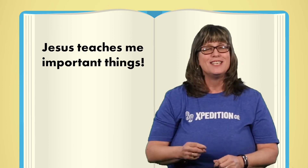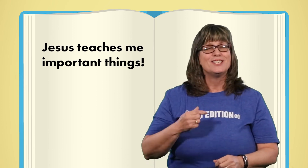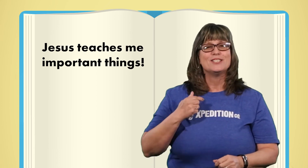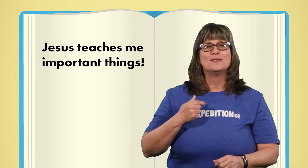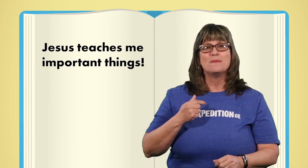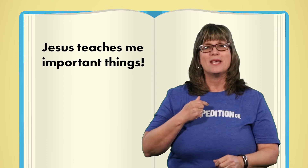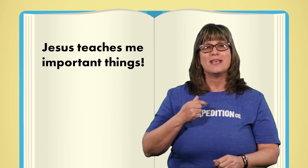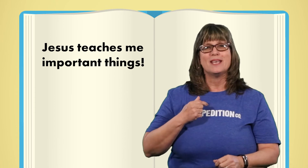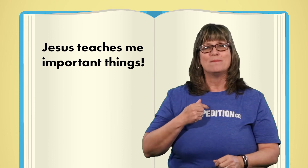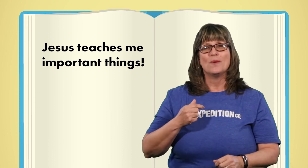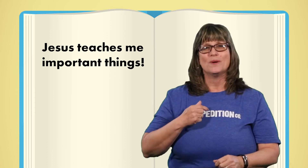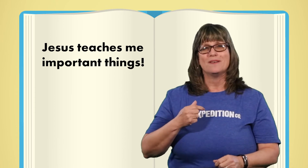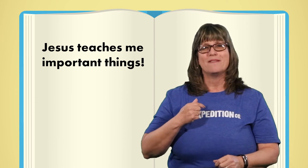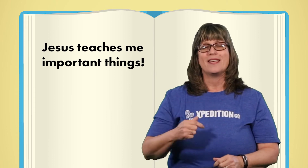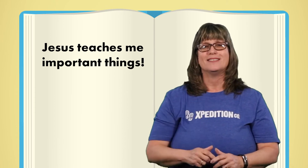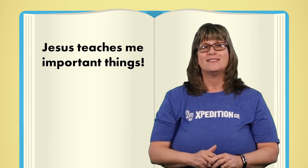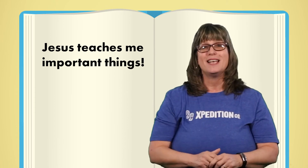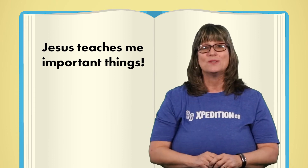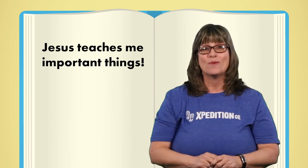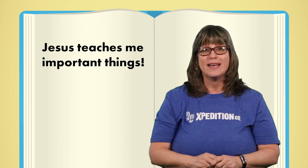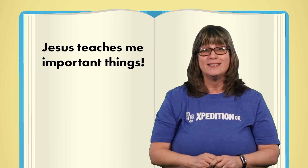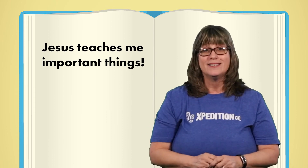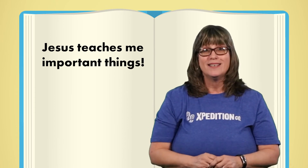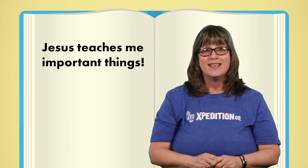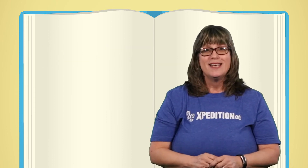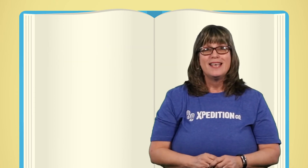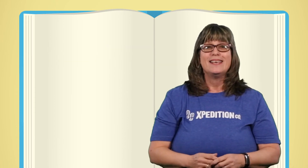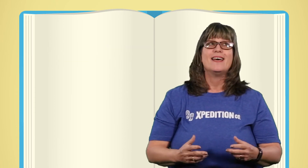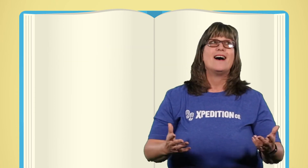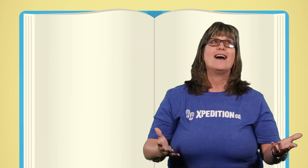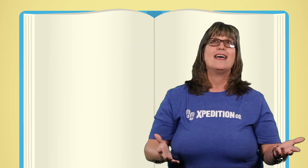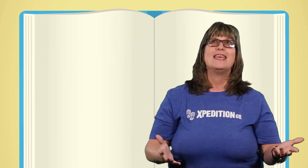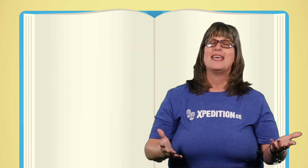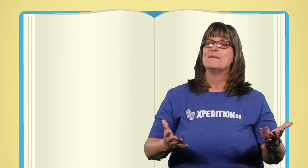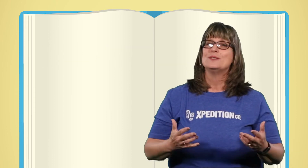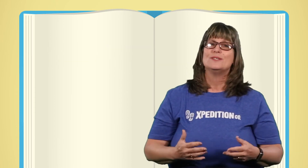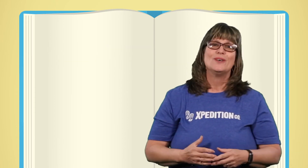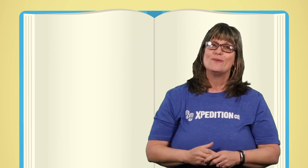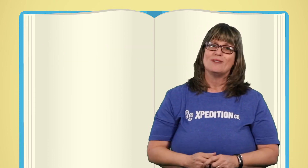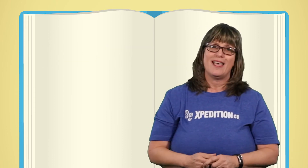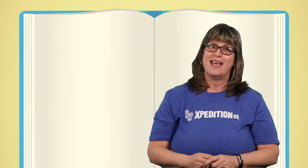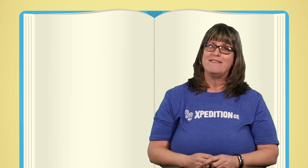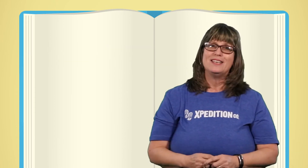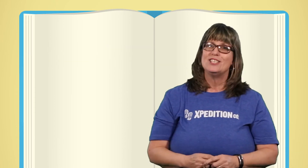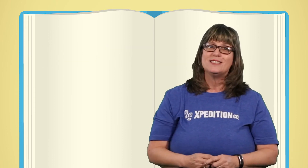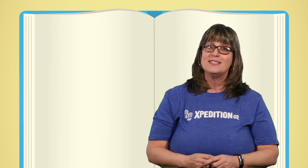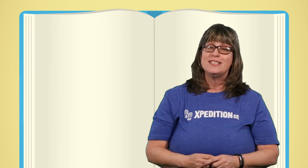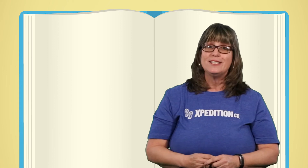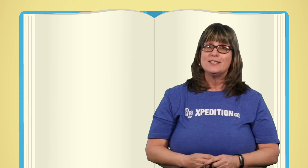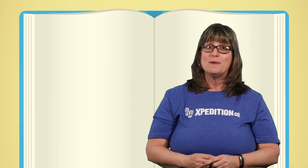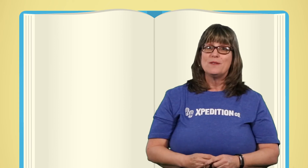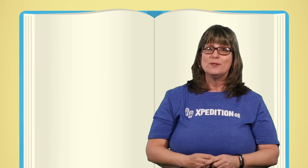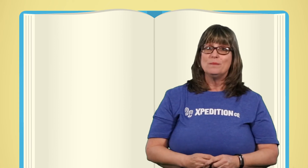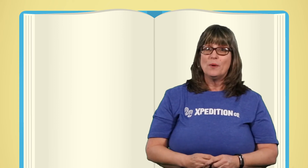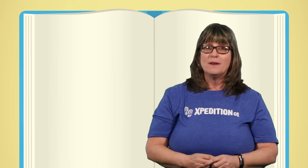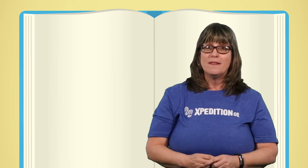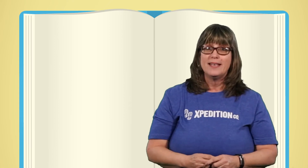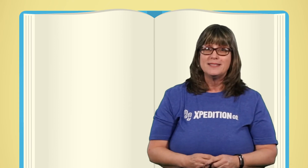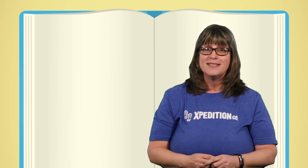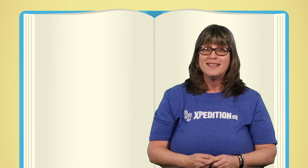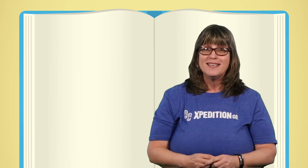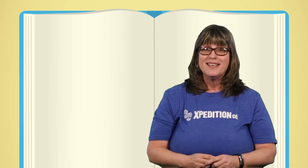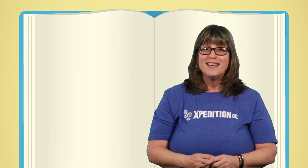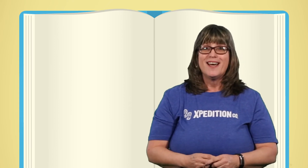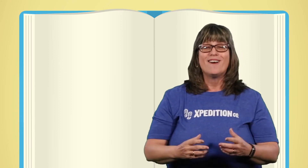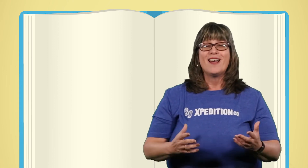Jesus teaches me important things. That's right. And I am so glad that Jesus teaches me those important